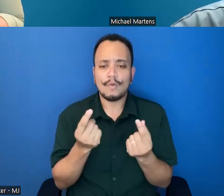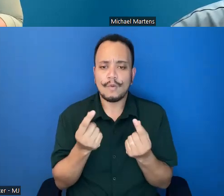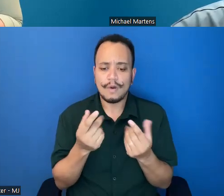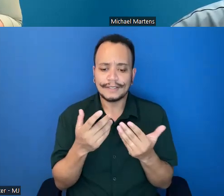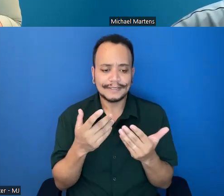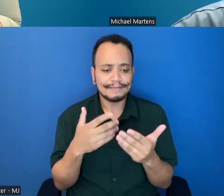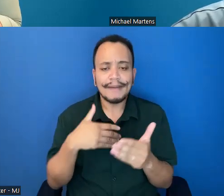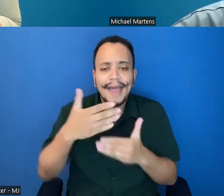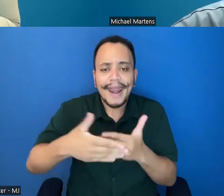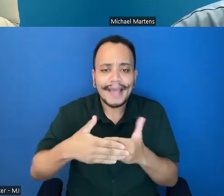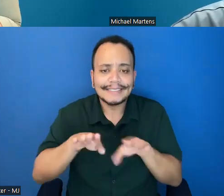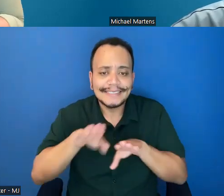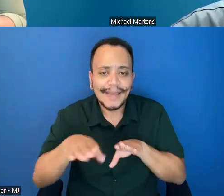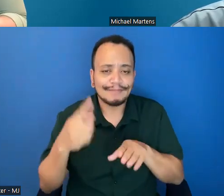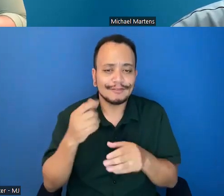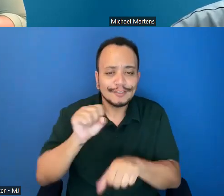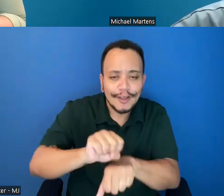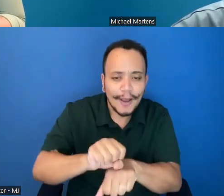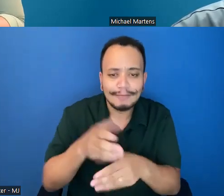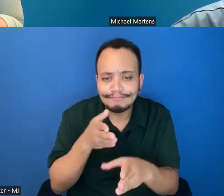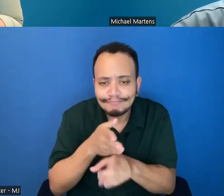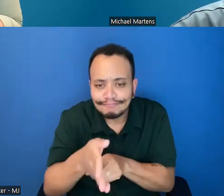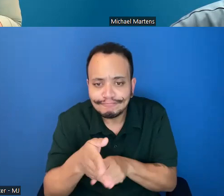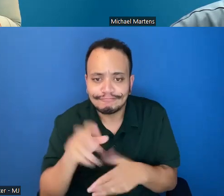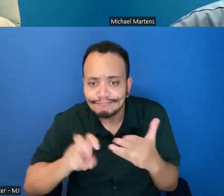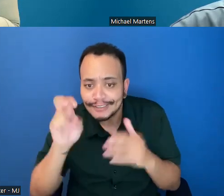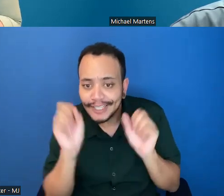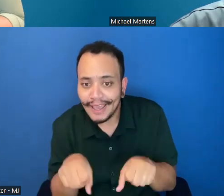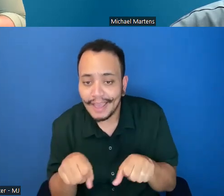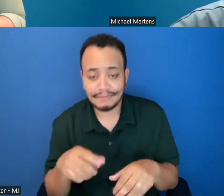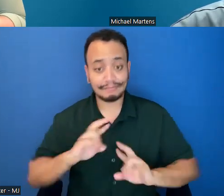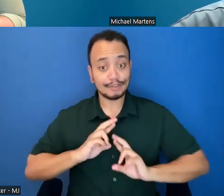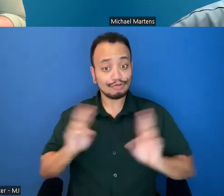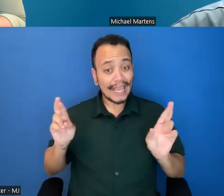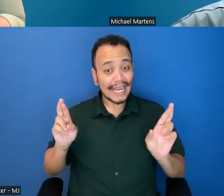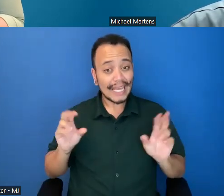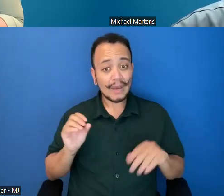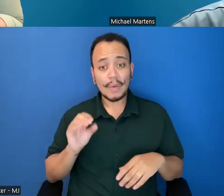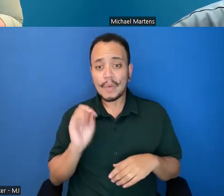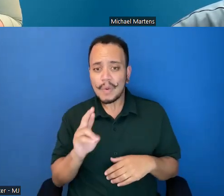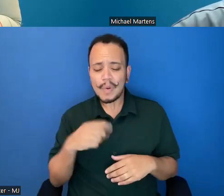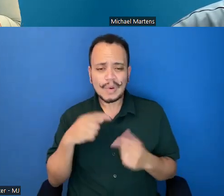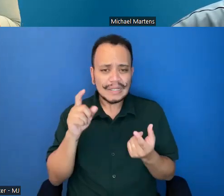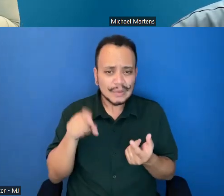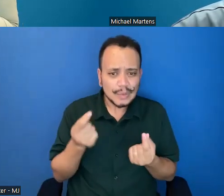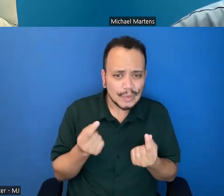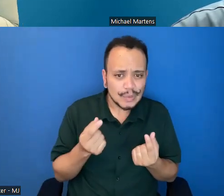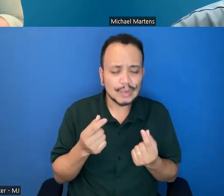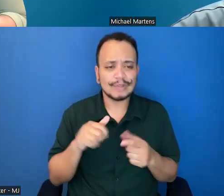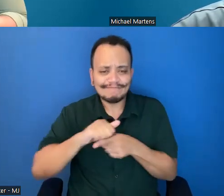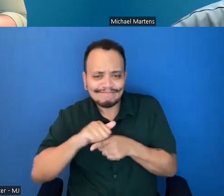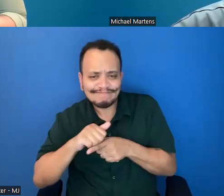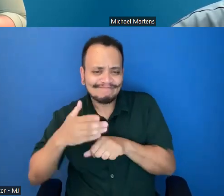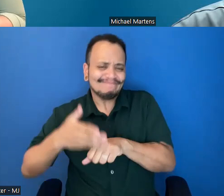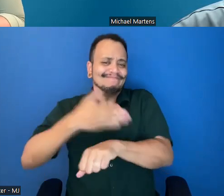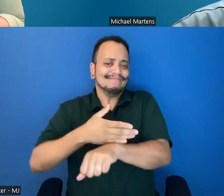of career step. Do you have the skills needed to move forward, or are there